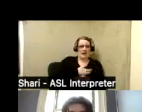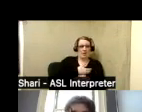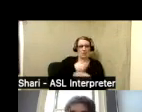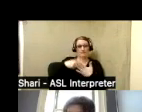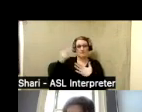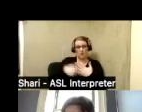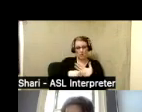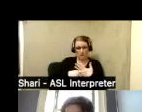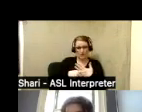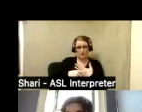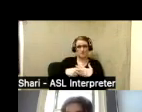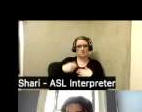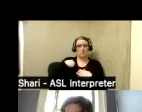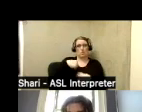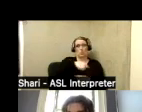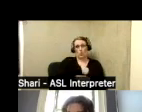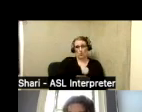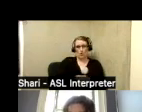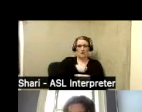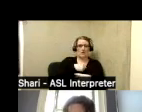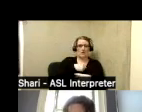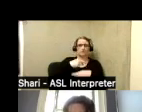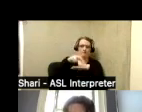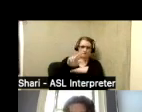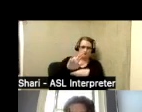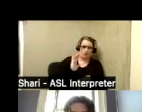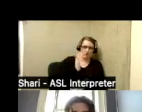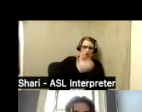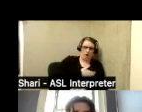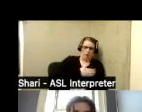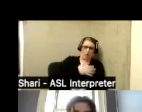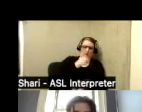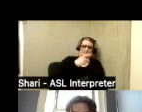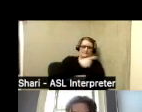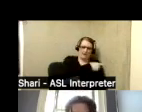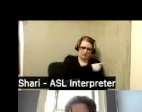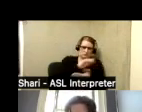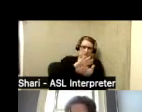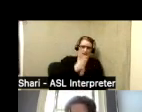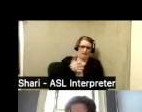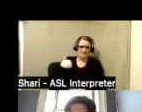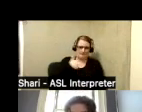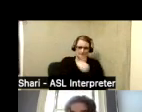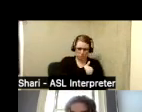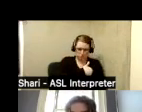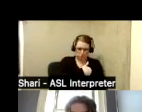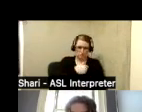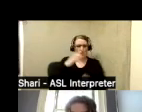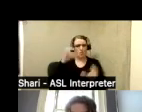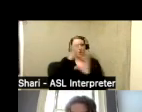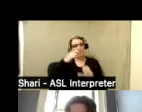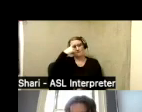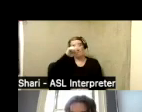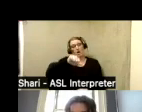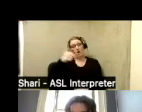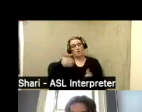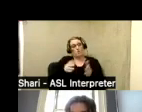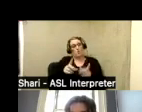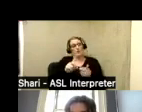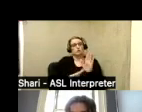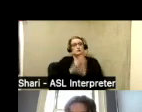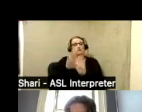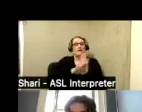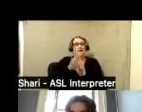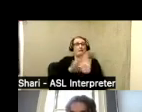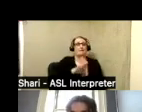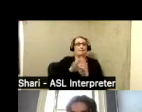program, we're of course referring our patients to become Fountain House members, but we're also looking for other ways to develop this kind